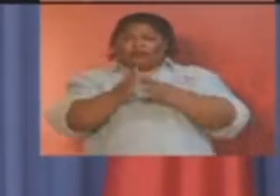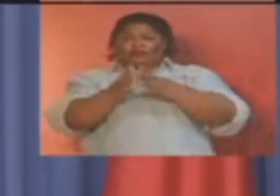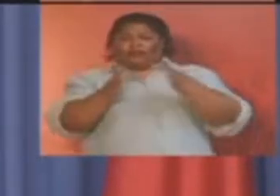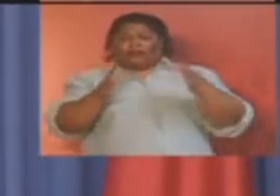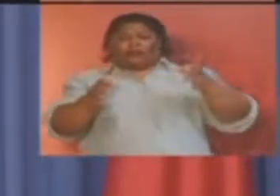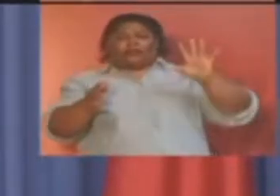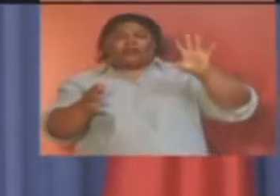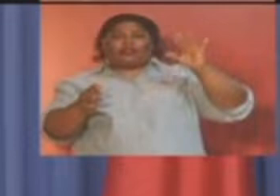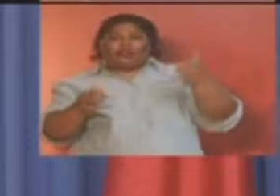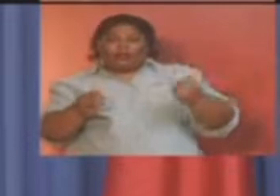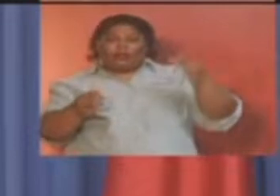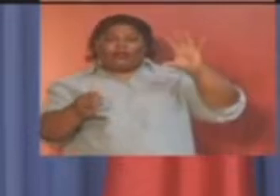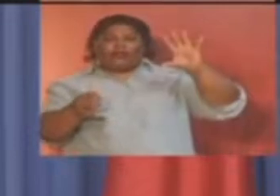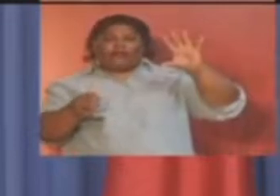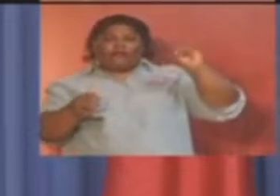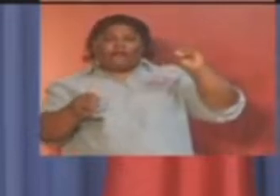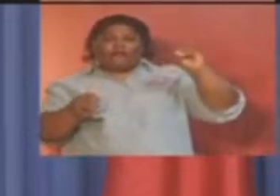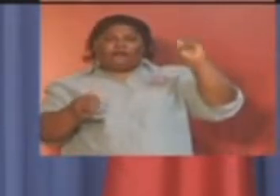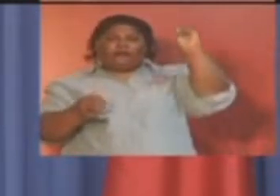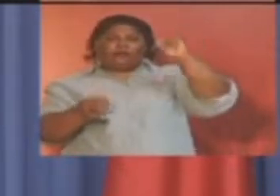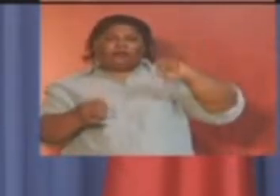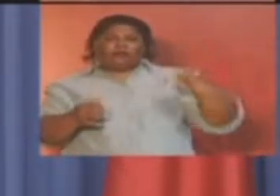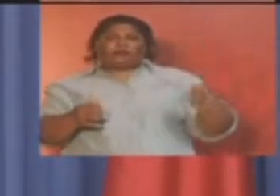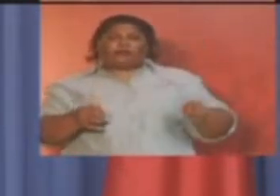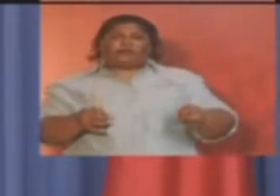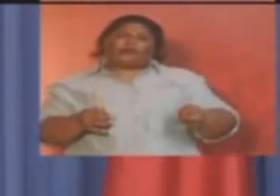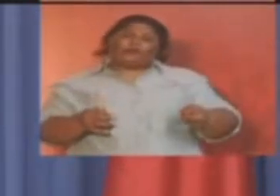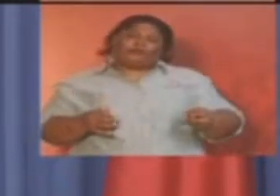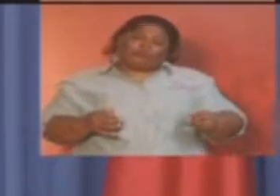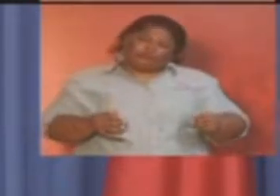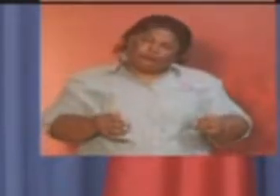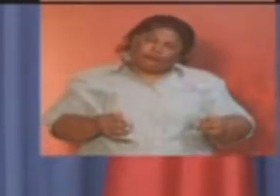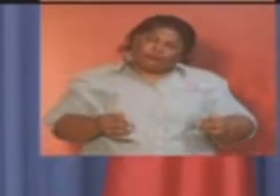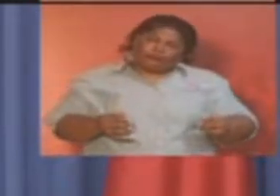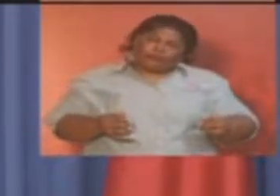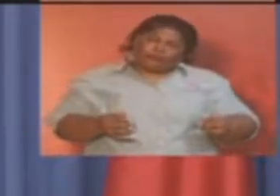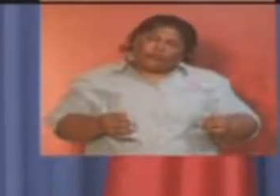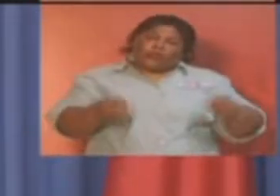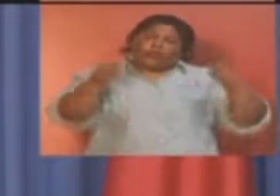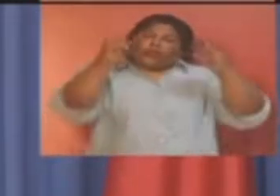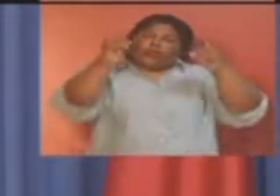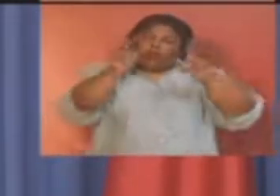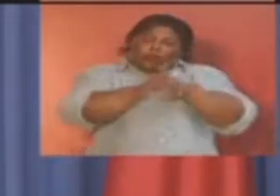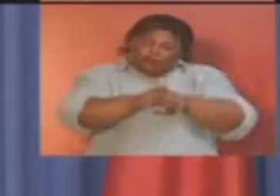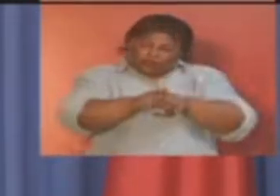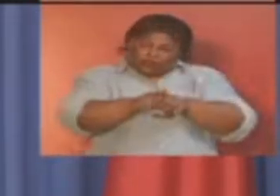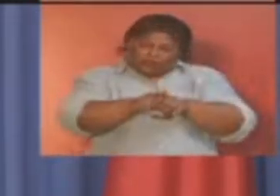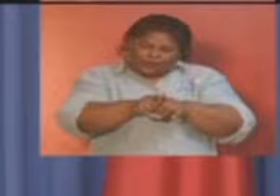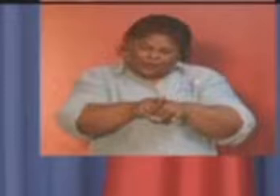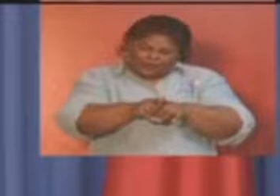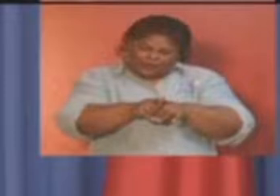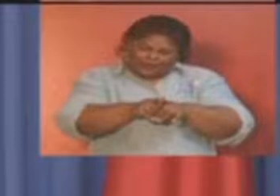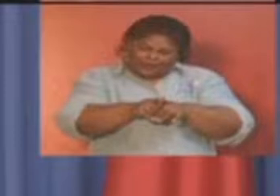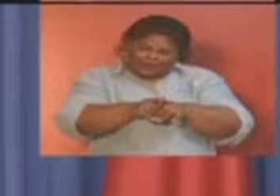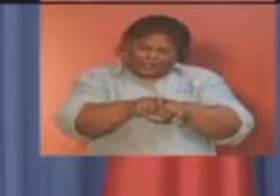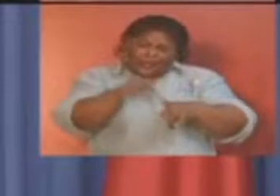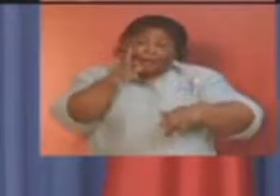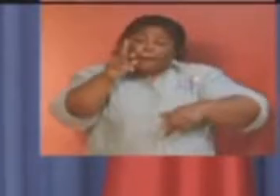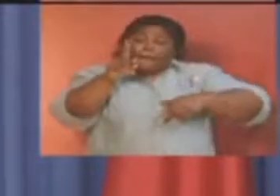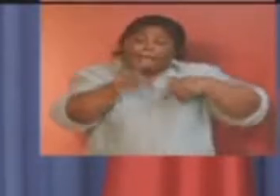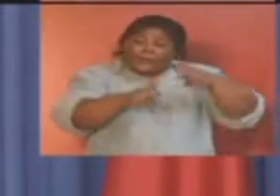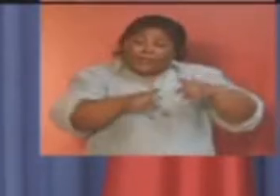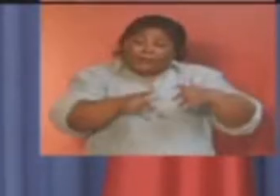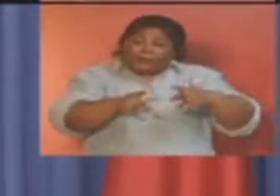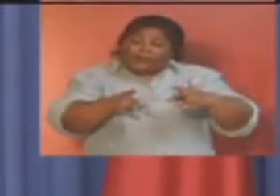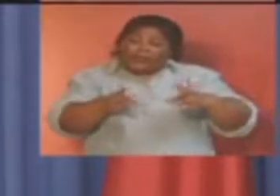to night. We're also saying that persons should not be at any workplace unless you're specified